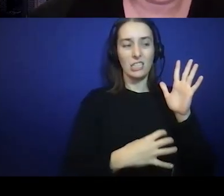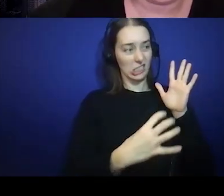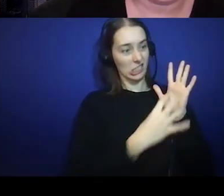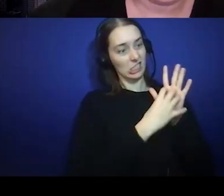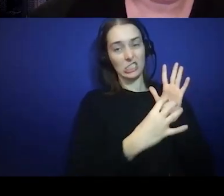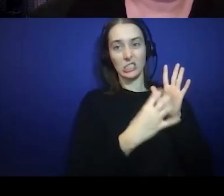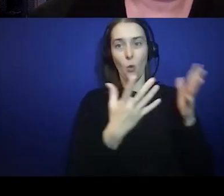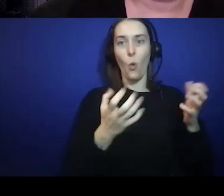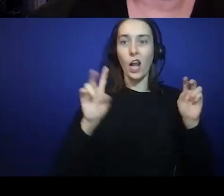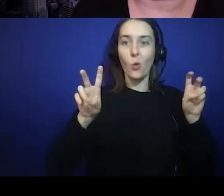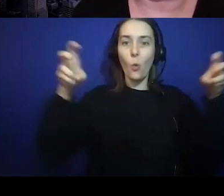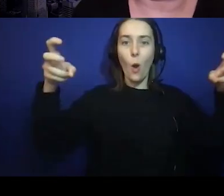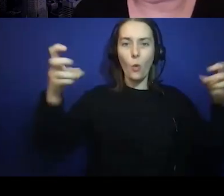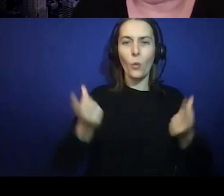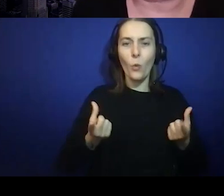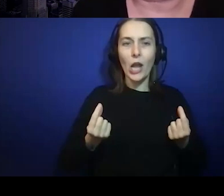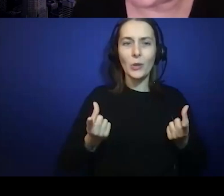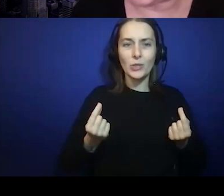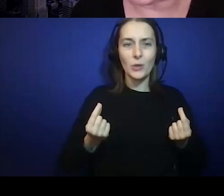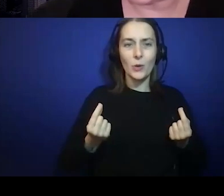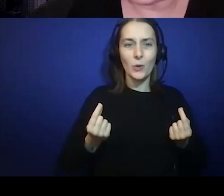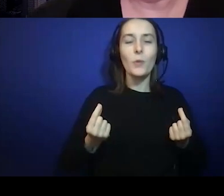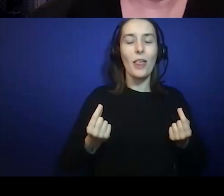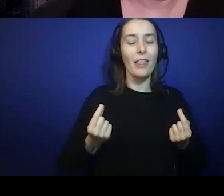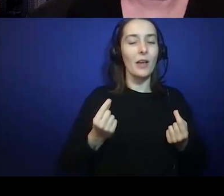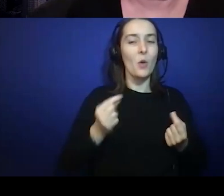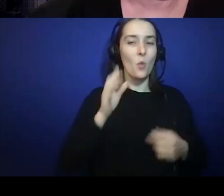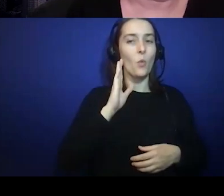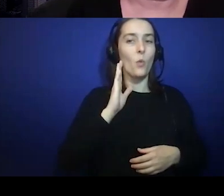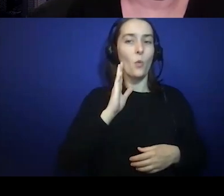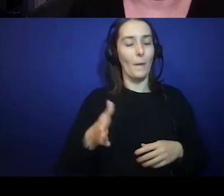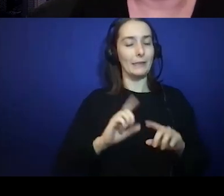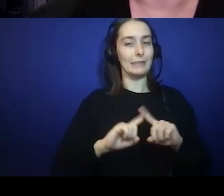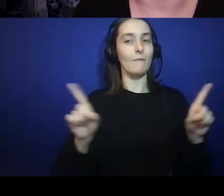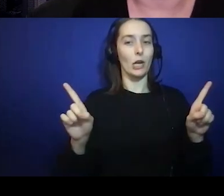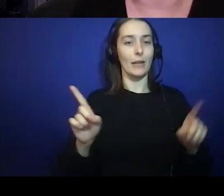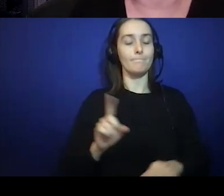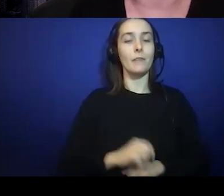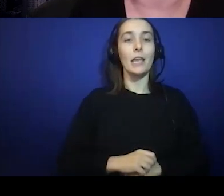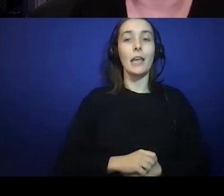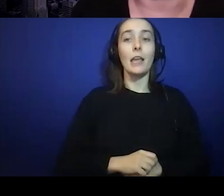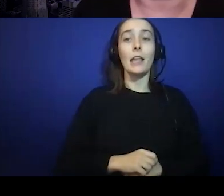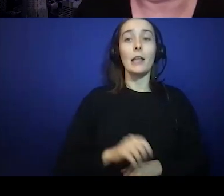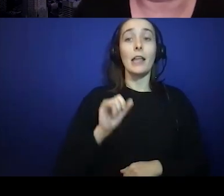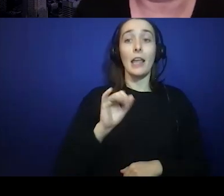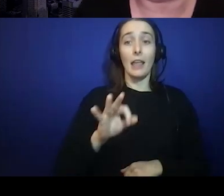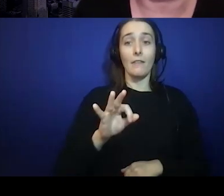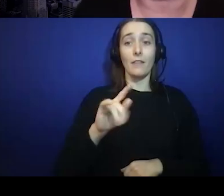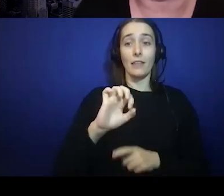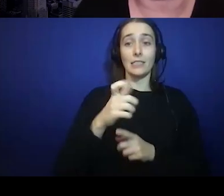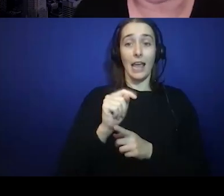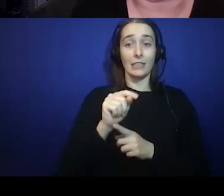text, this is where the format changes. If the text that you're quoting is